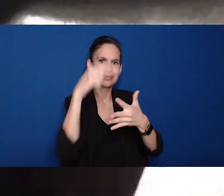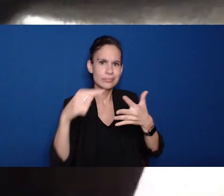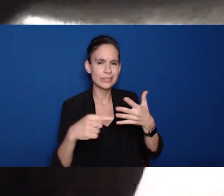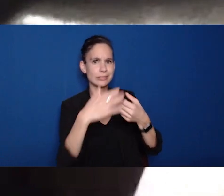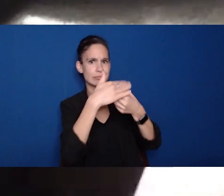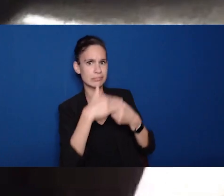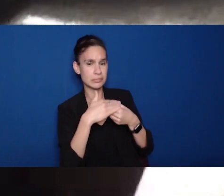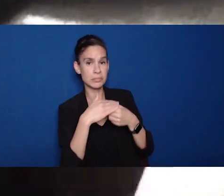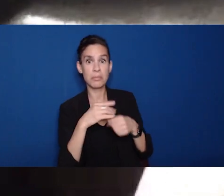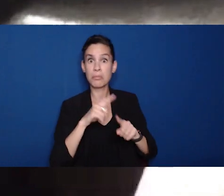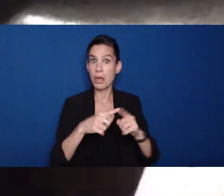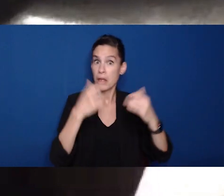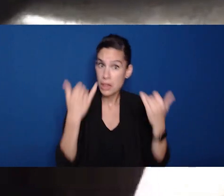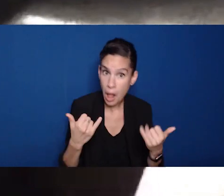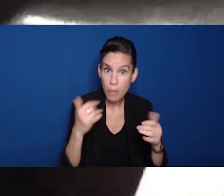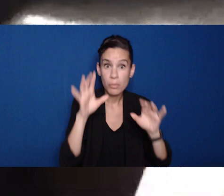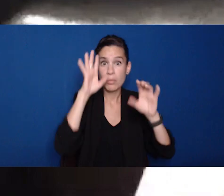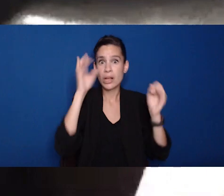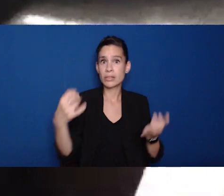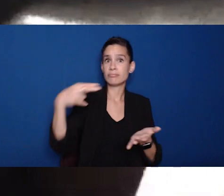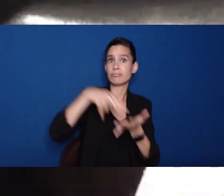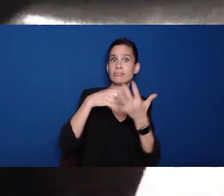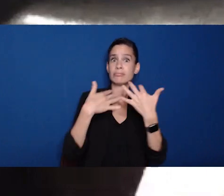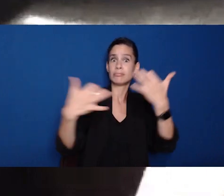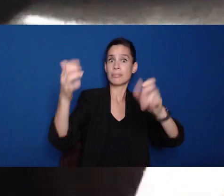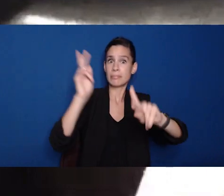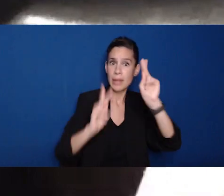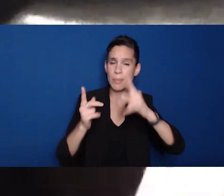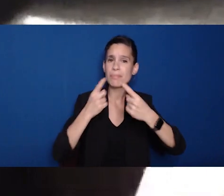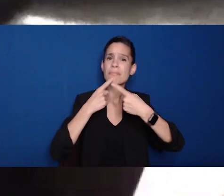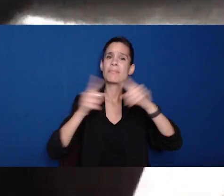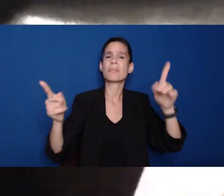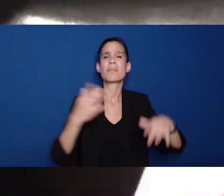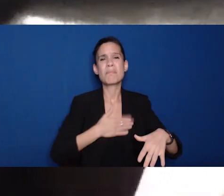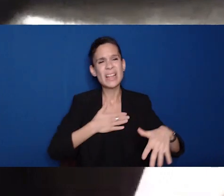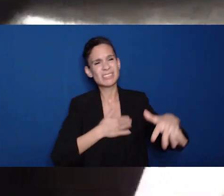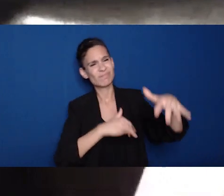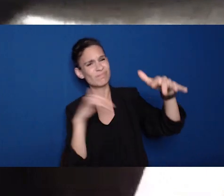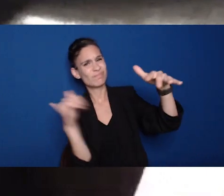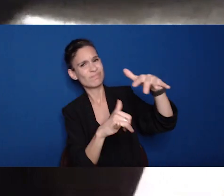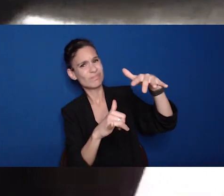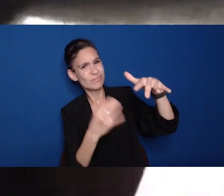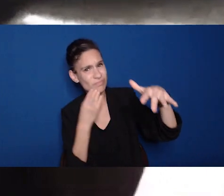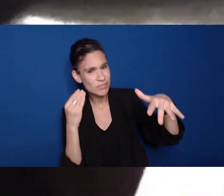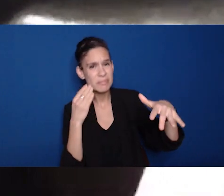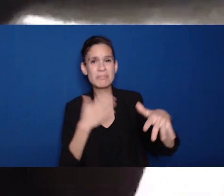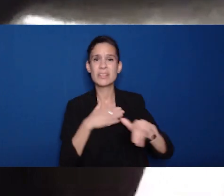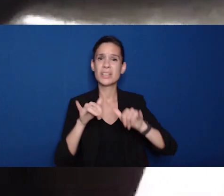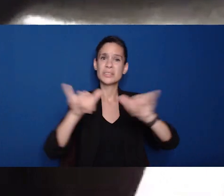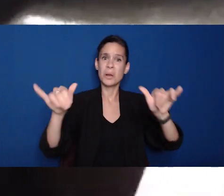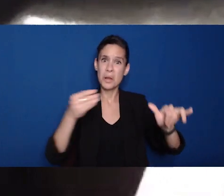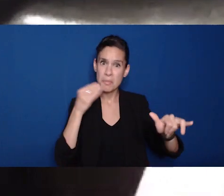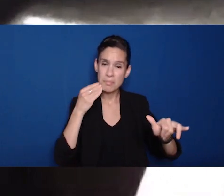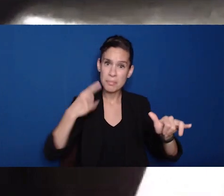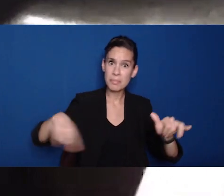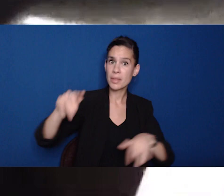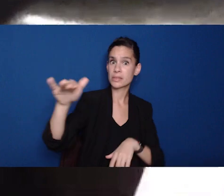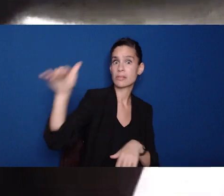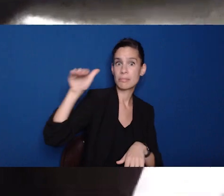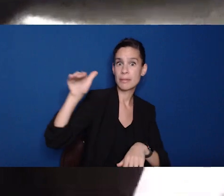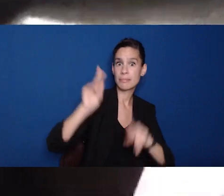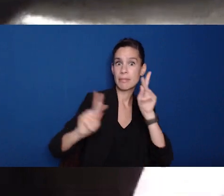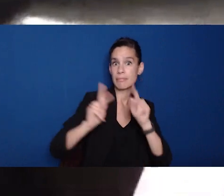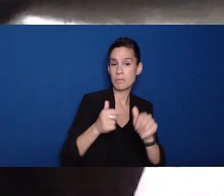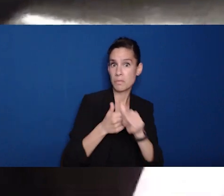this time it was nice that the president could just stand in front of the nation and tell us all to just stay at home. And we did exactly